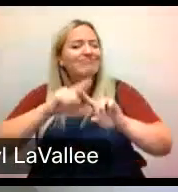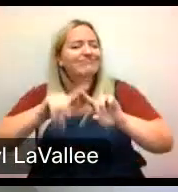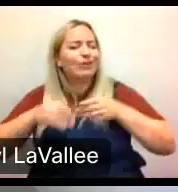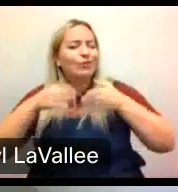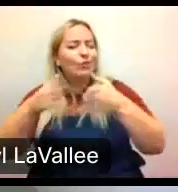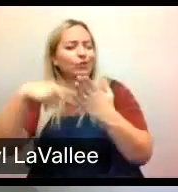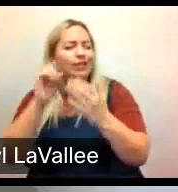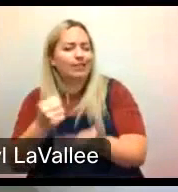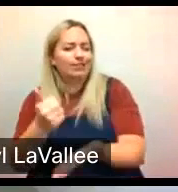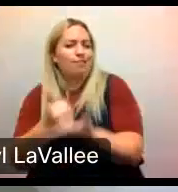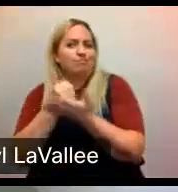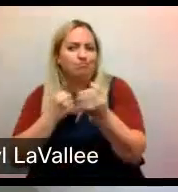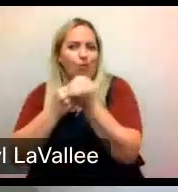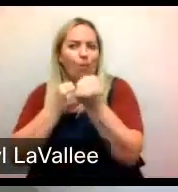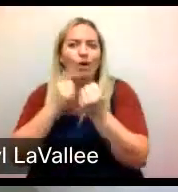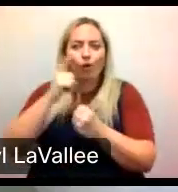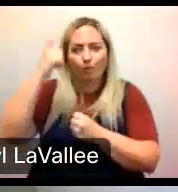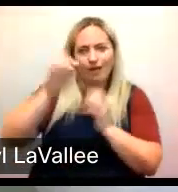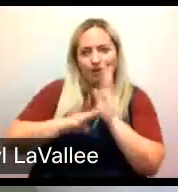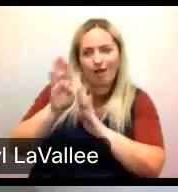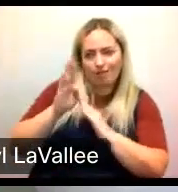brain development throughout our lives.